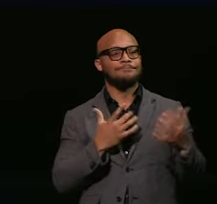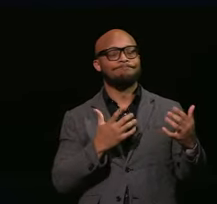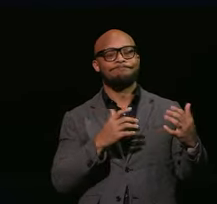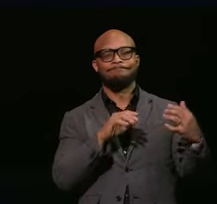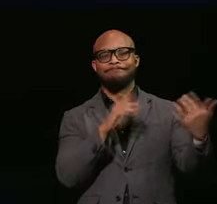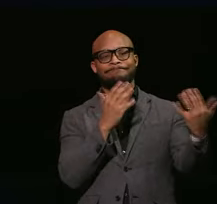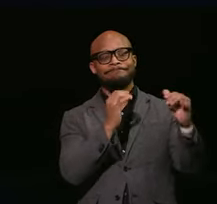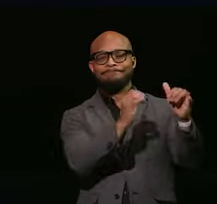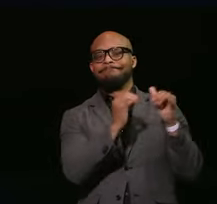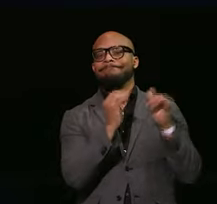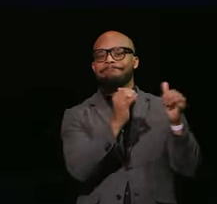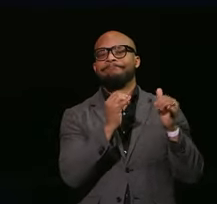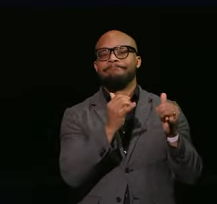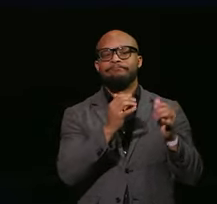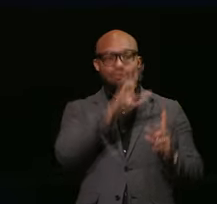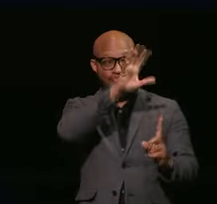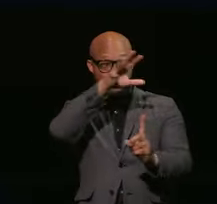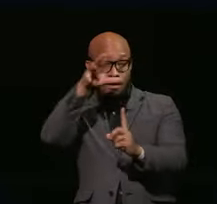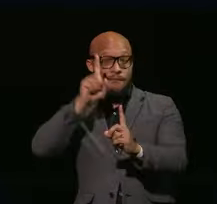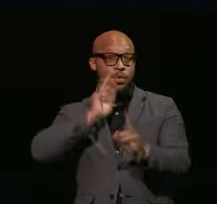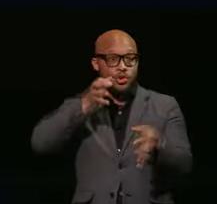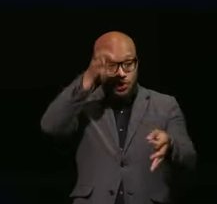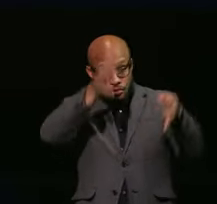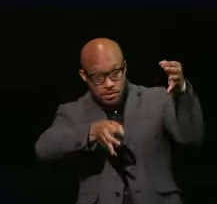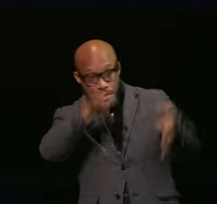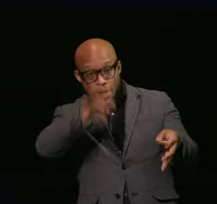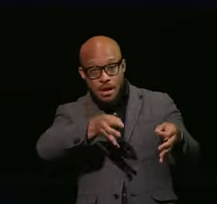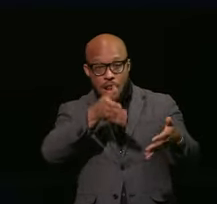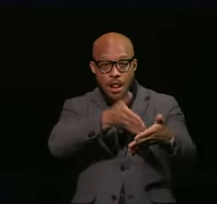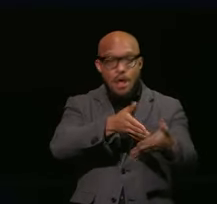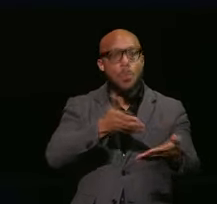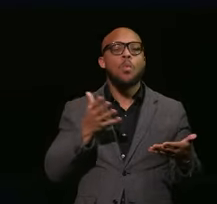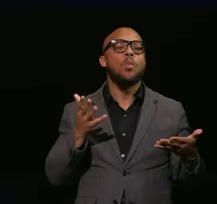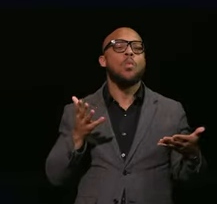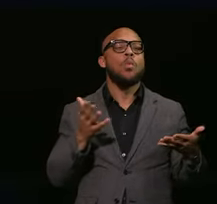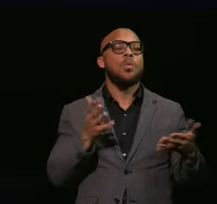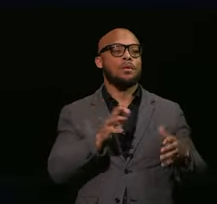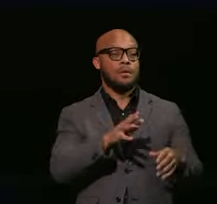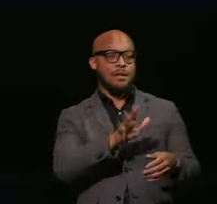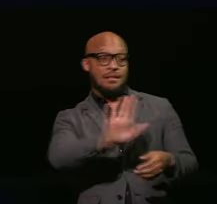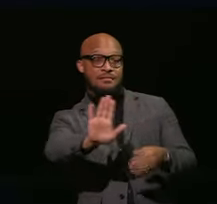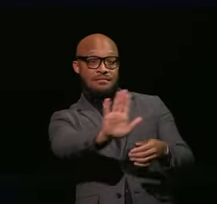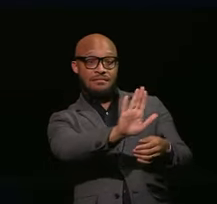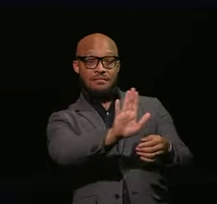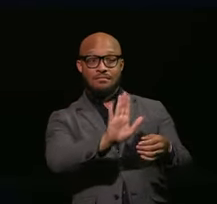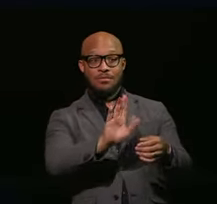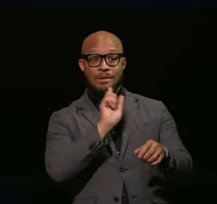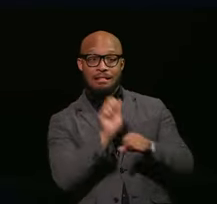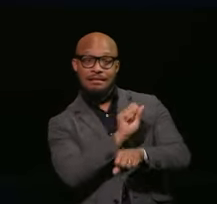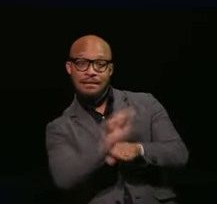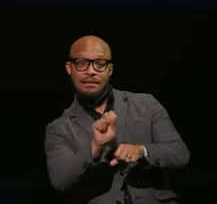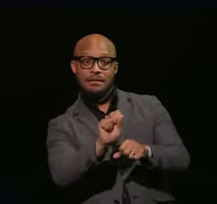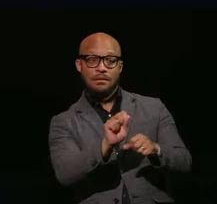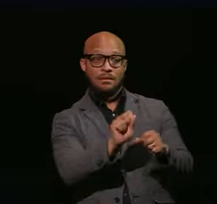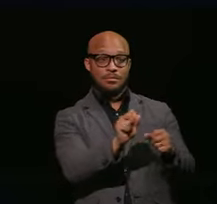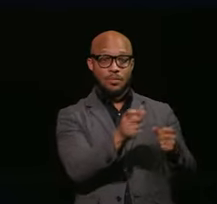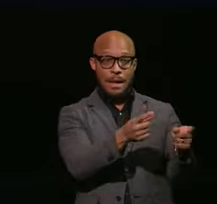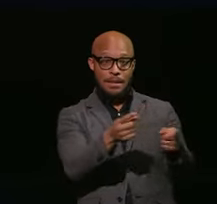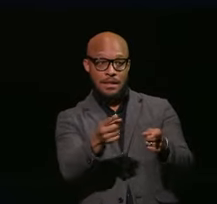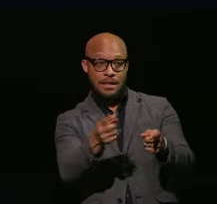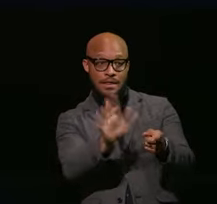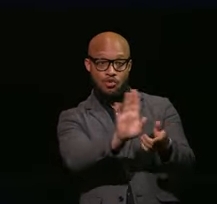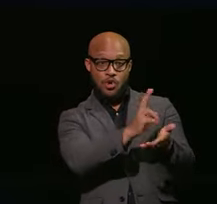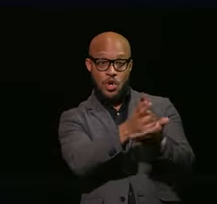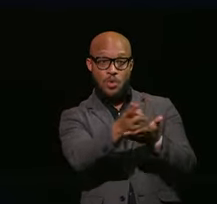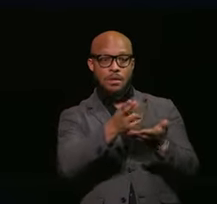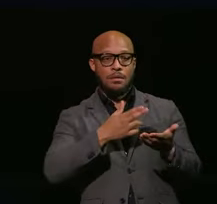reality as it's unfolding in front of me without judgment. And the particular scene that you're talking about, where we